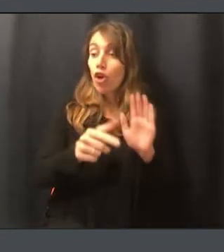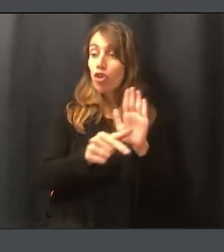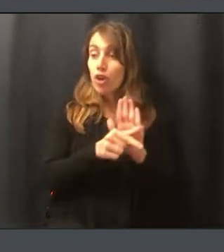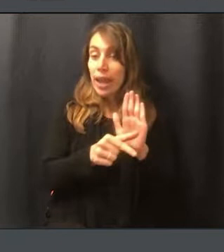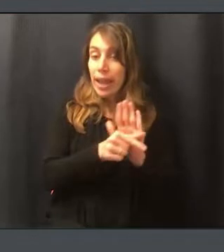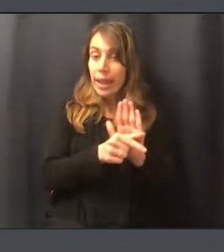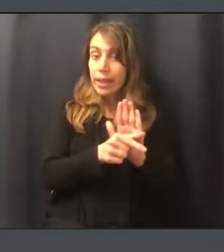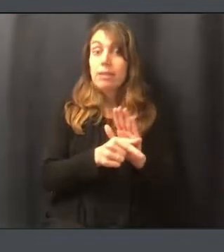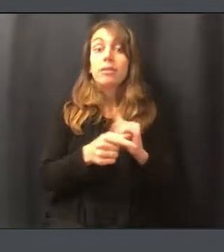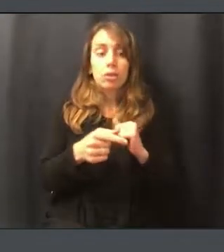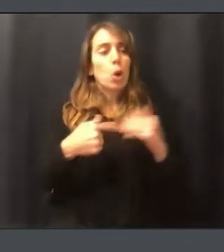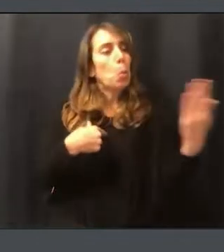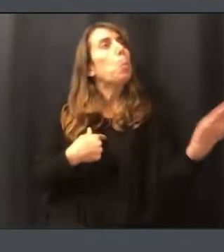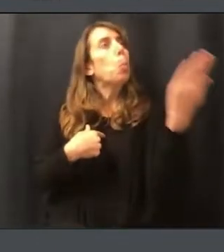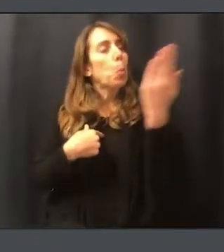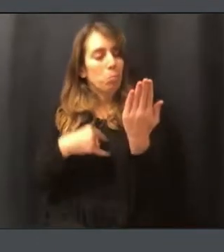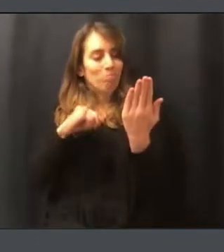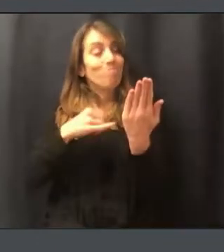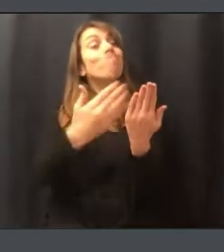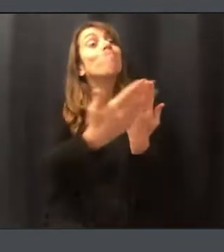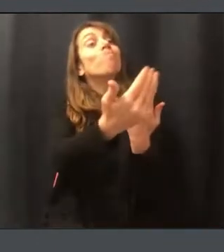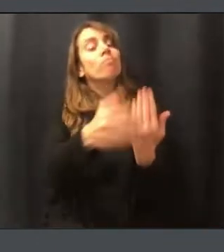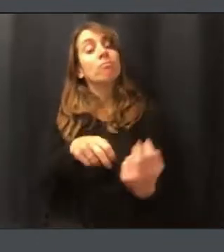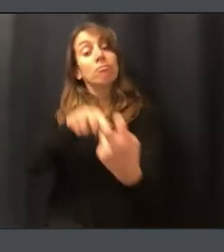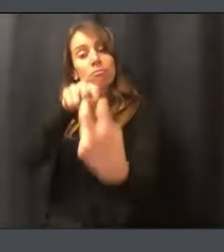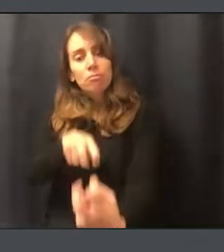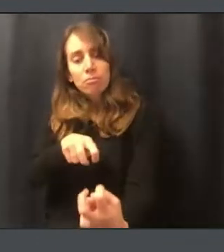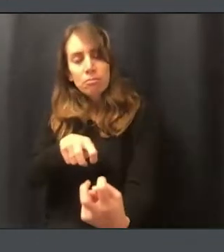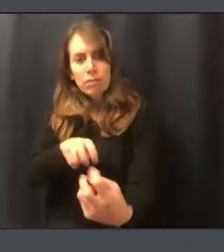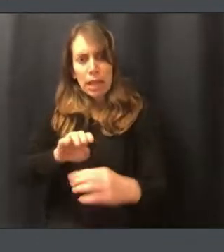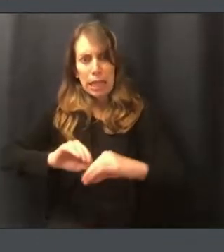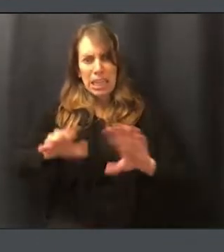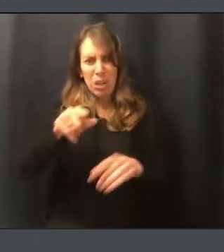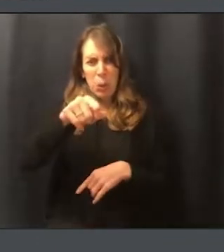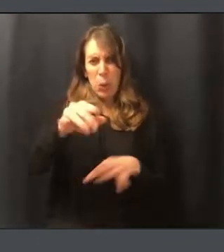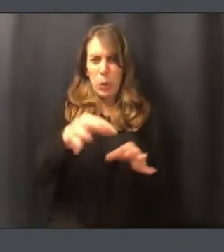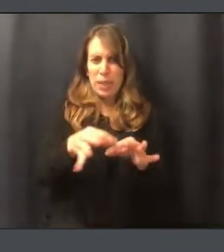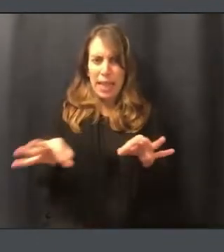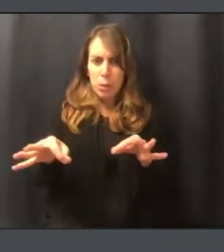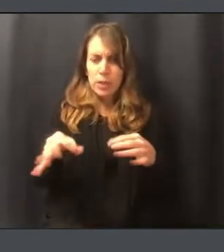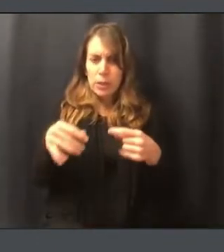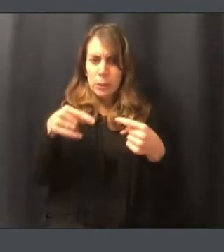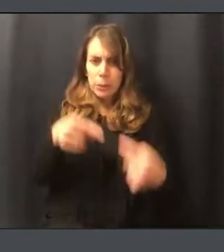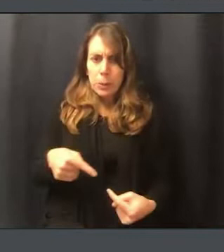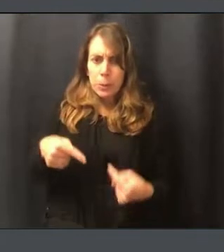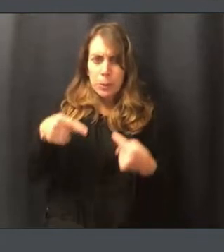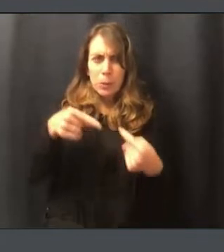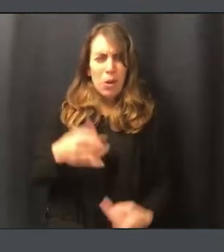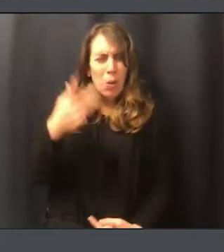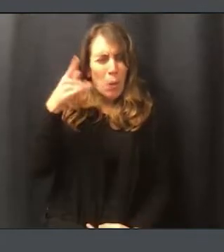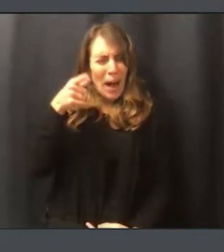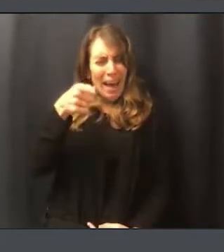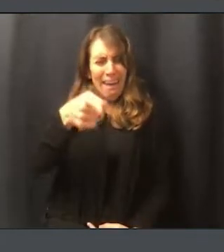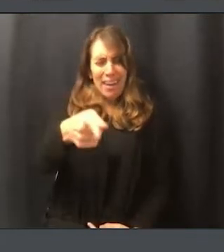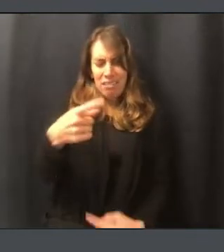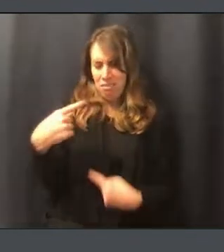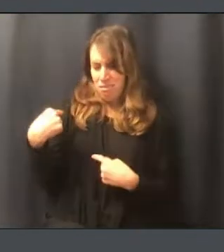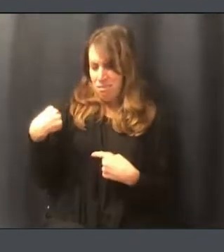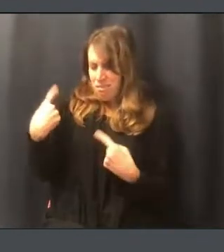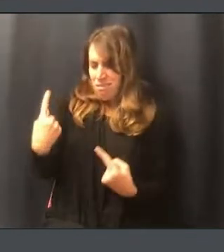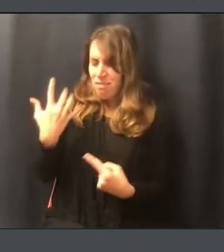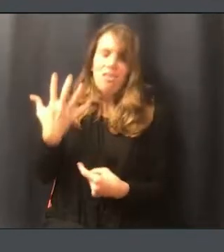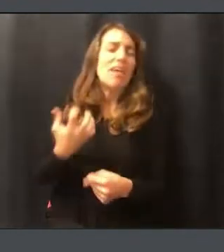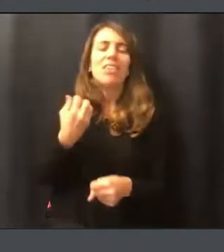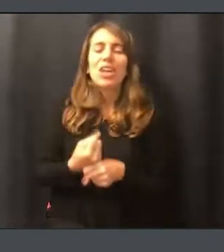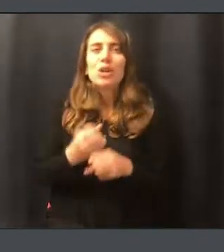clearly there's language impairment. And sometimes you wonder, has this child not been in therapy for the last 5